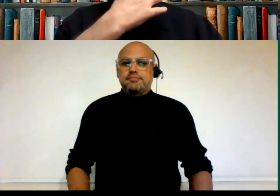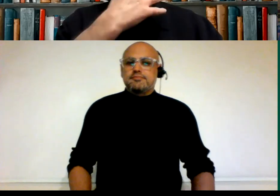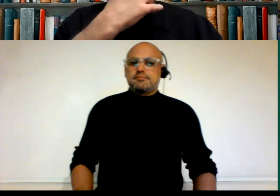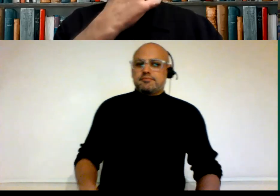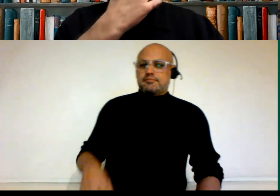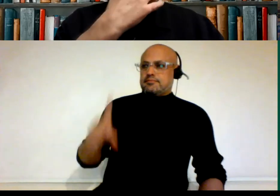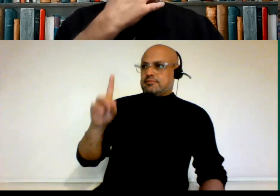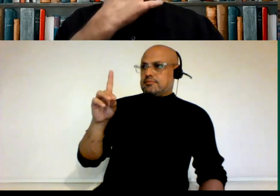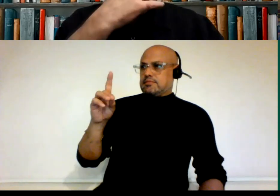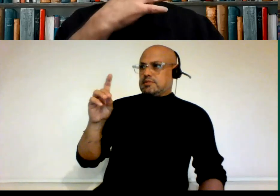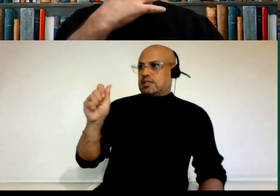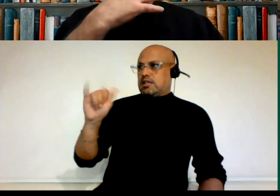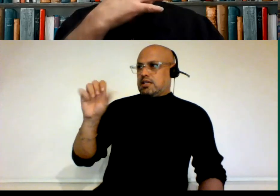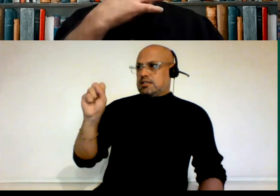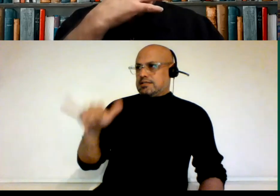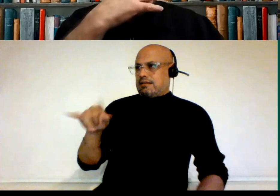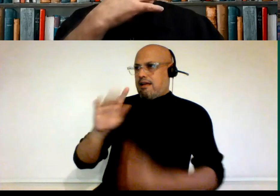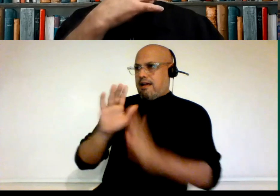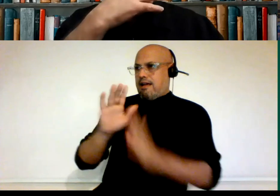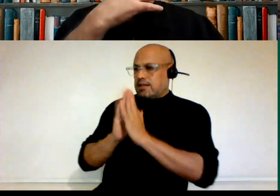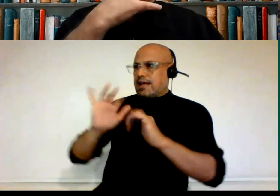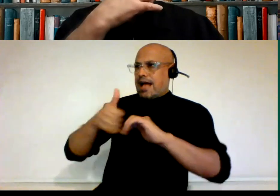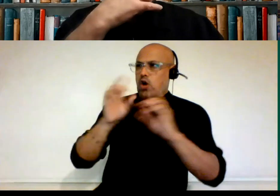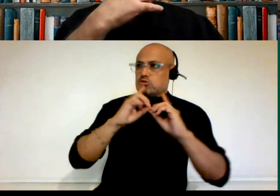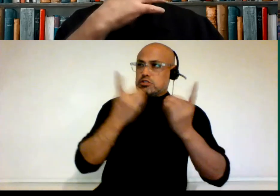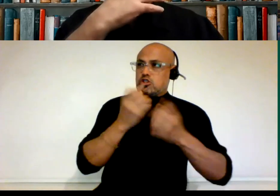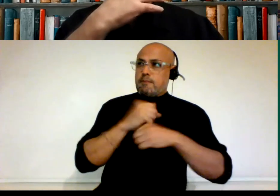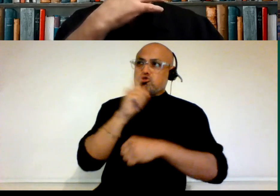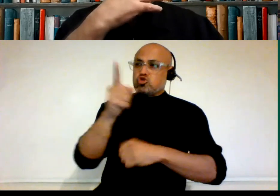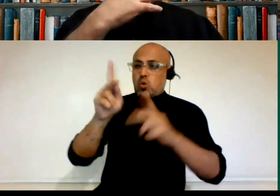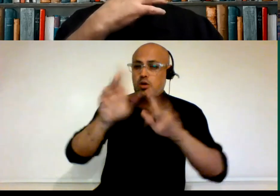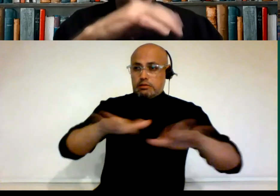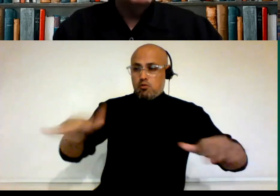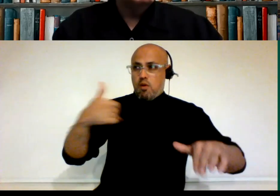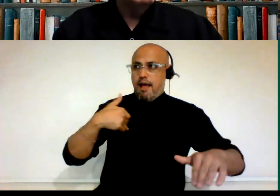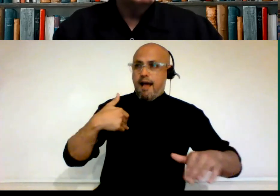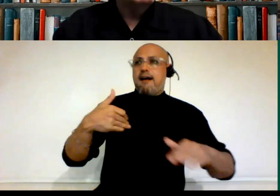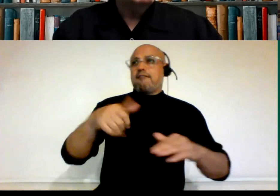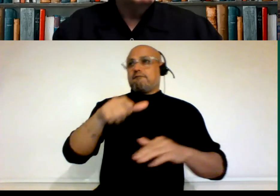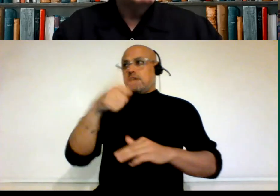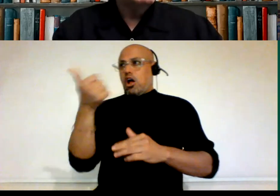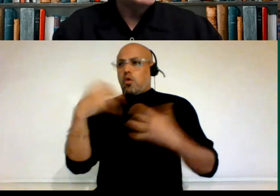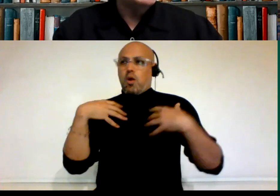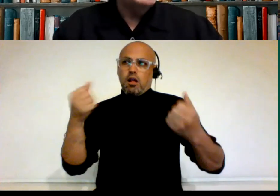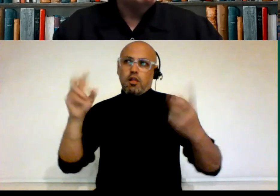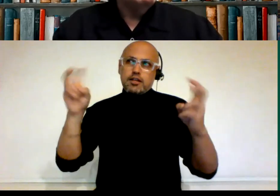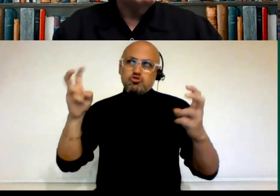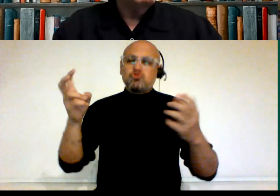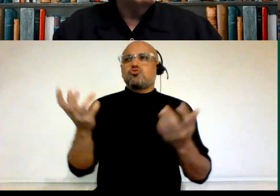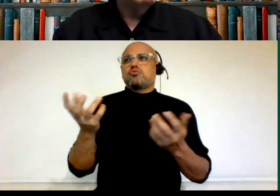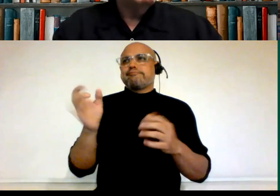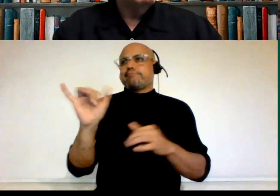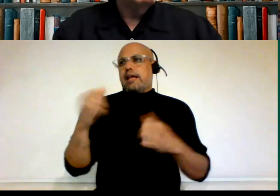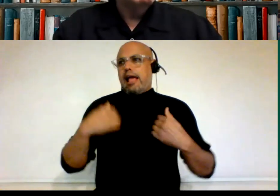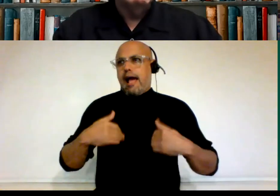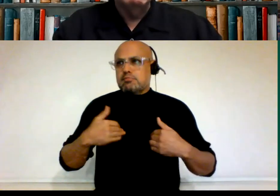Daisy asked, how will the district make sure children with underlying conditions such as asthma are safe? Will